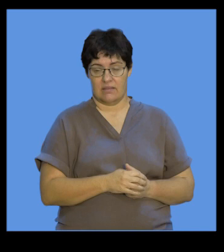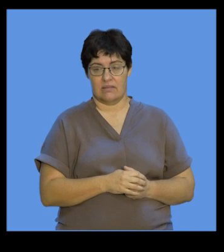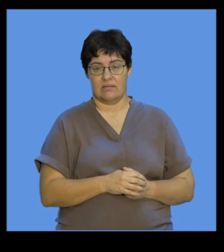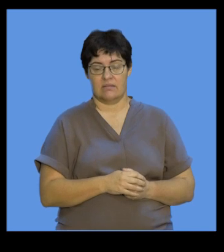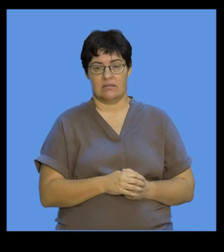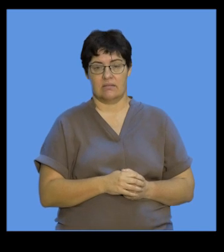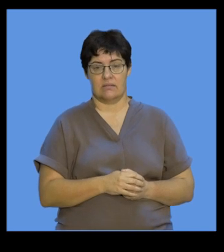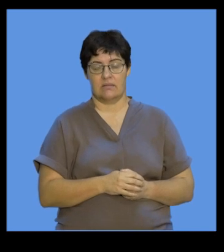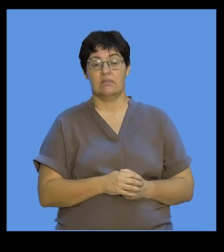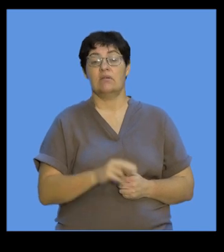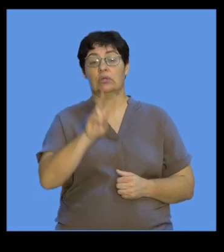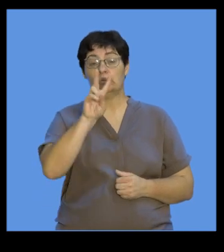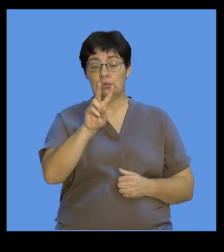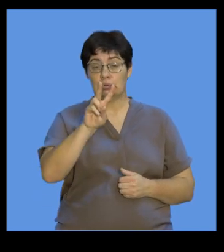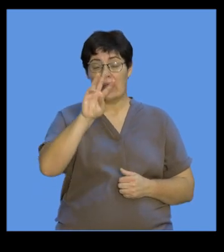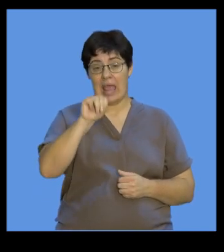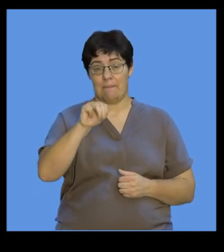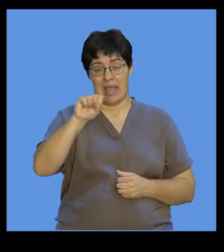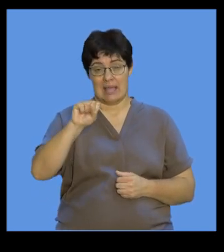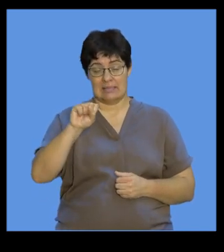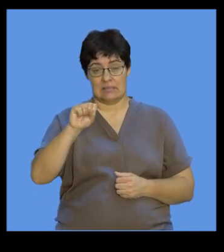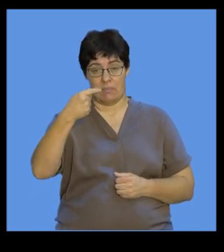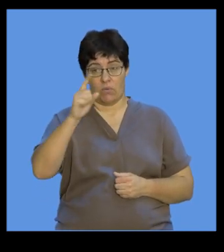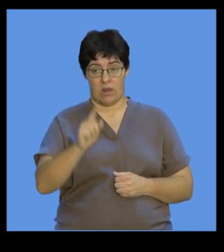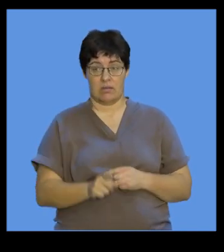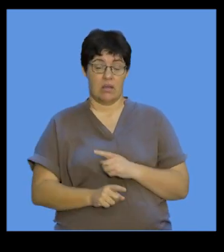going at 2 meters per second to the left.